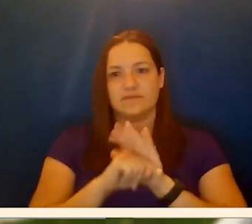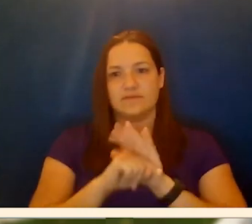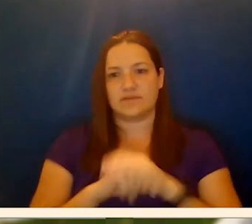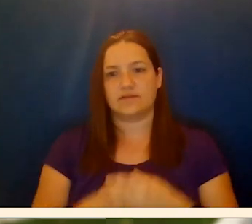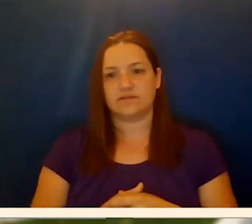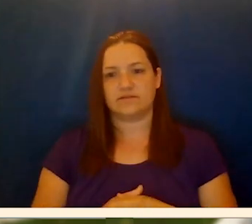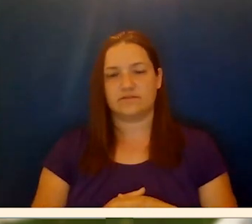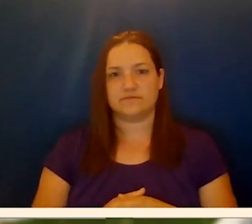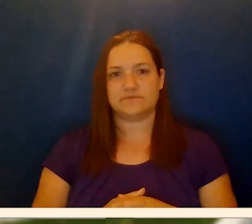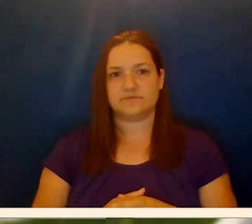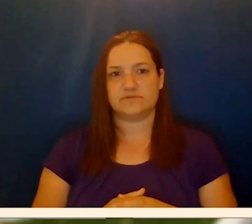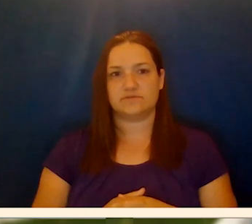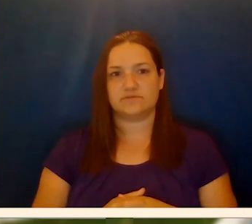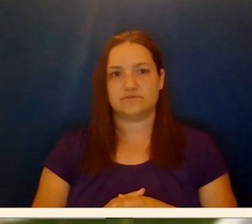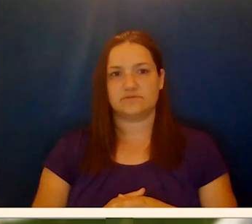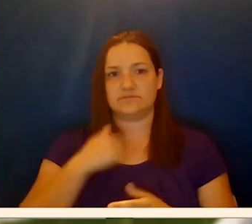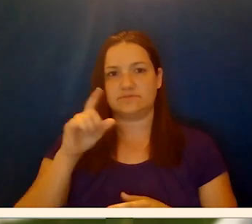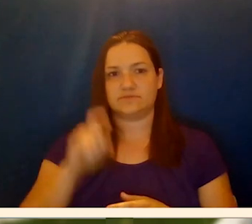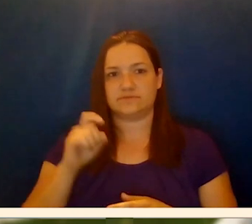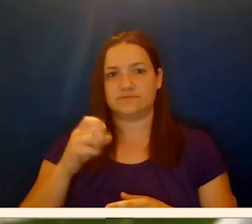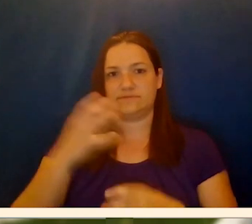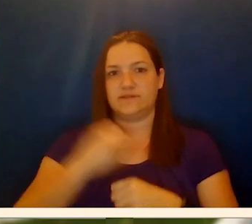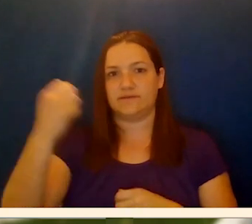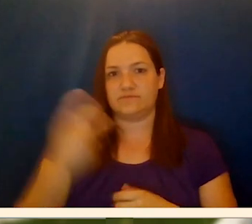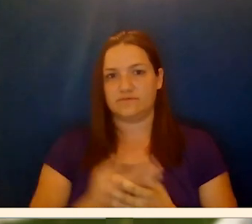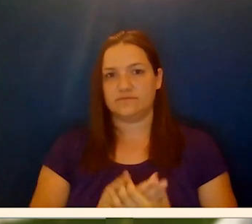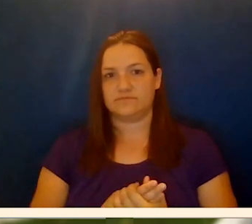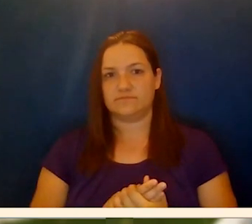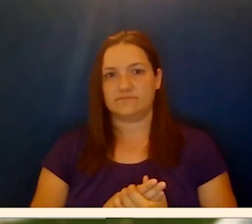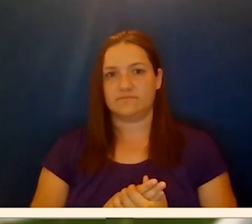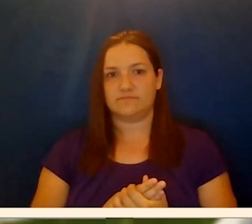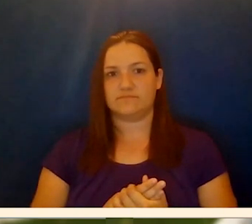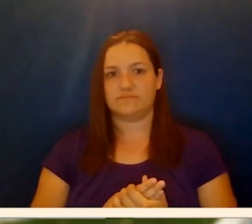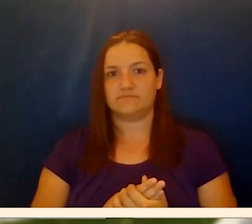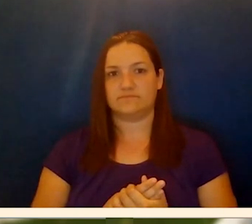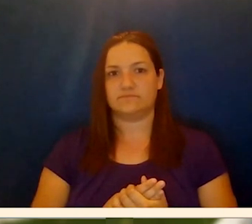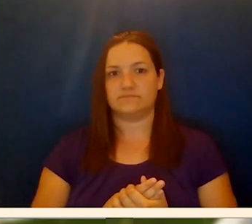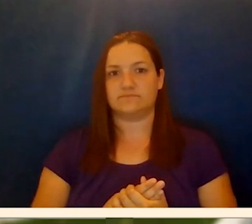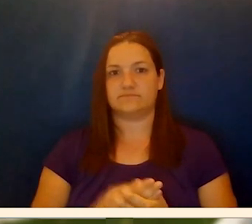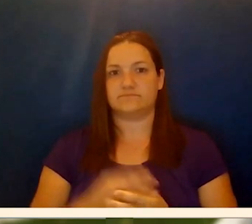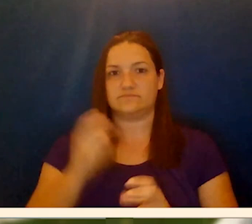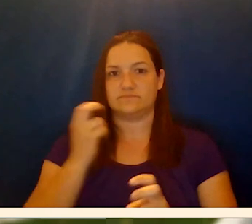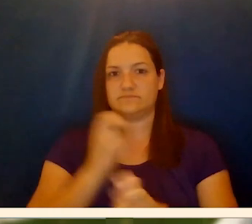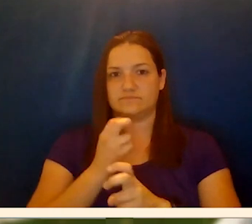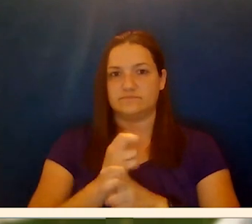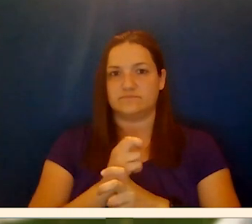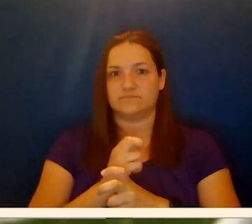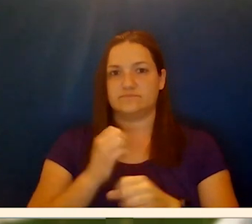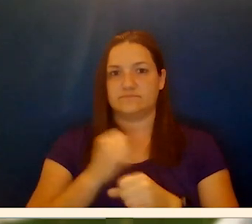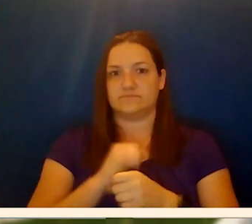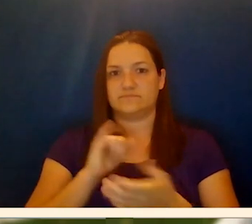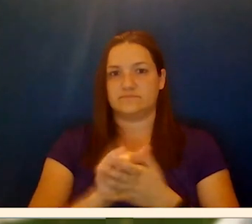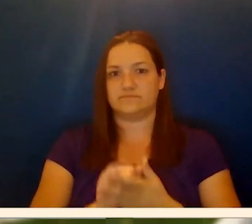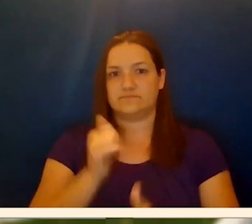So we need to get that back. And it's hard to hit that world class every